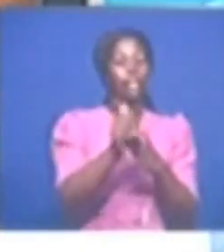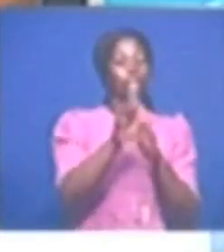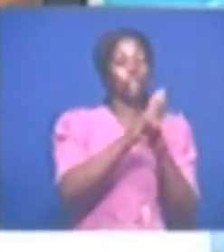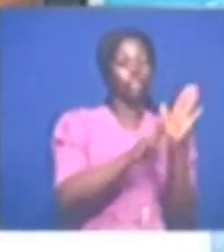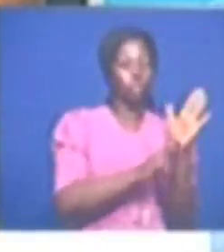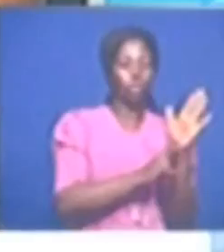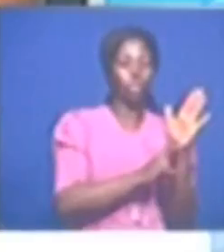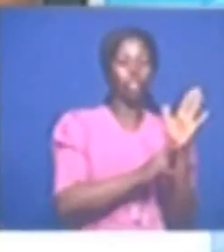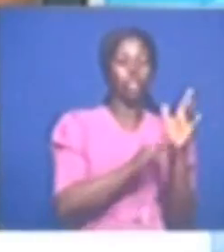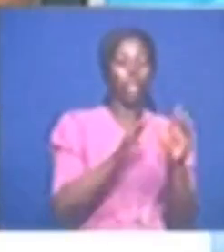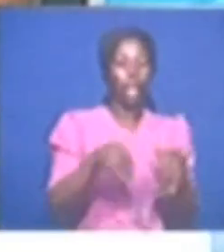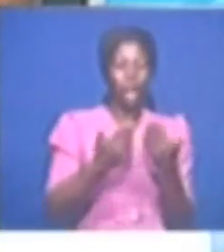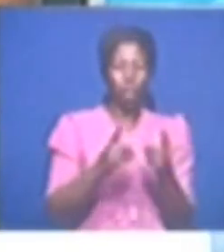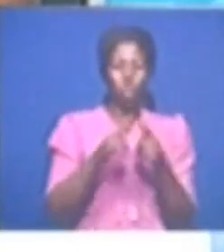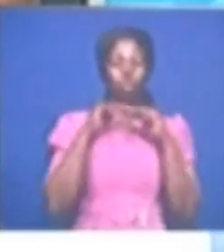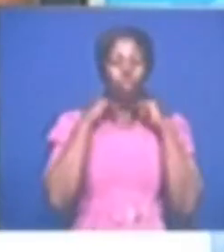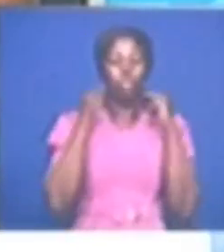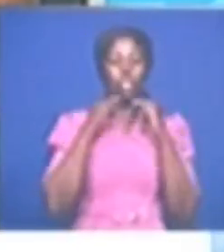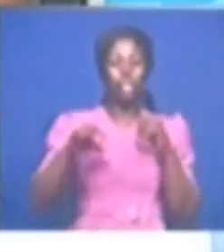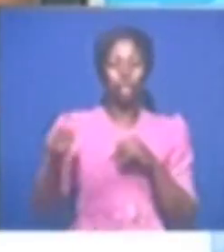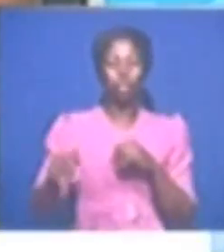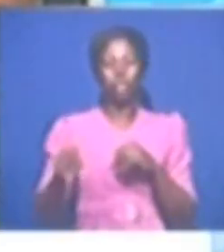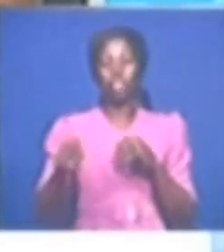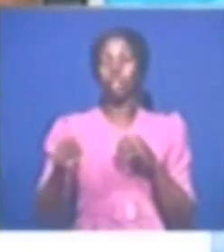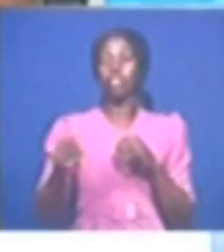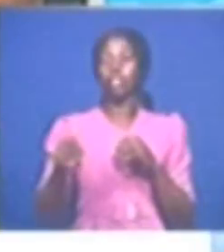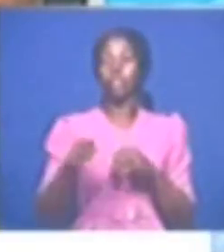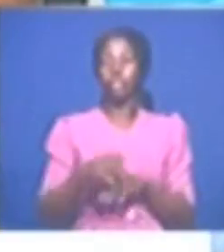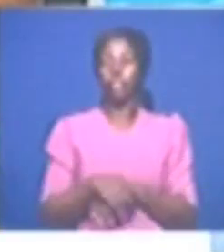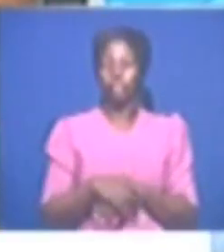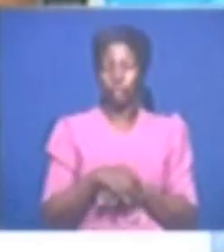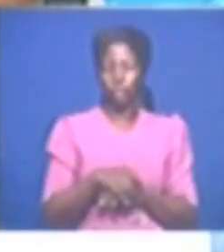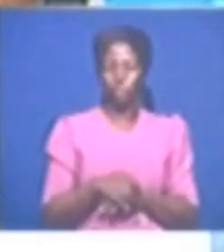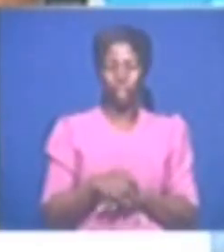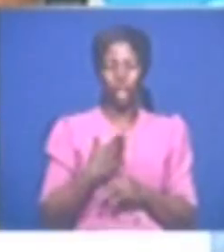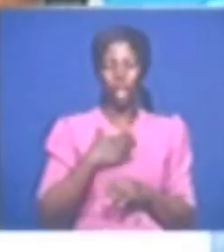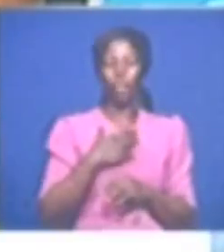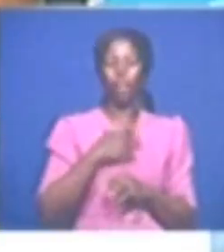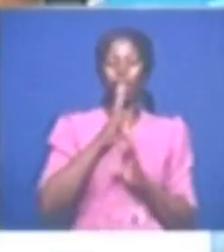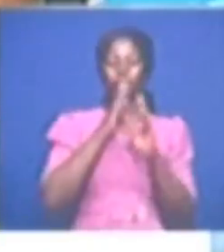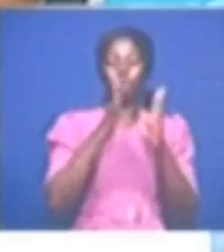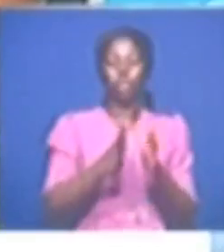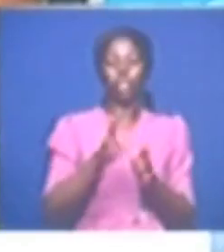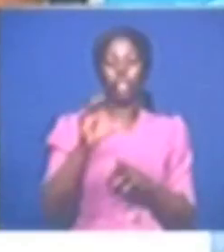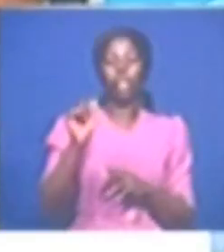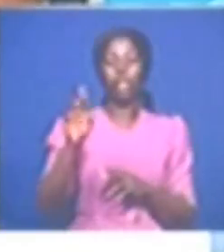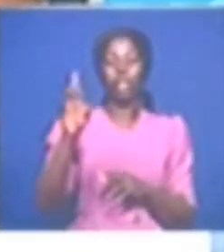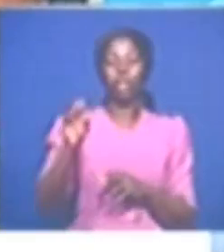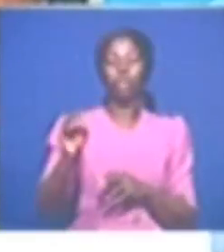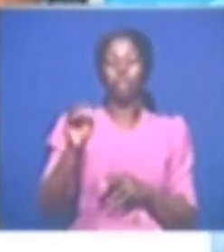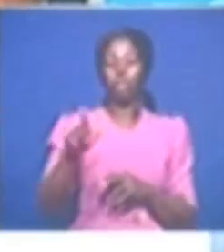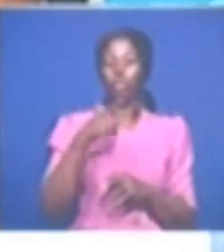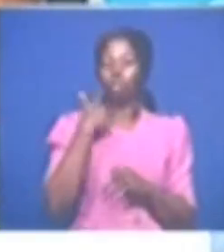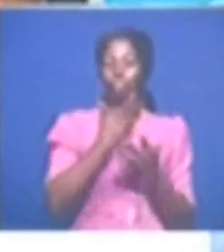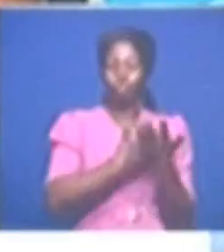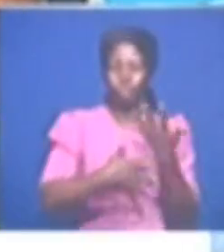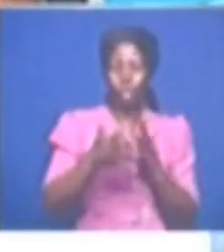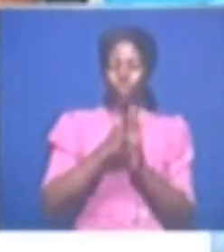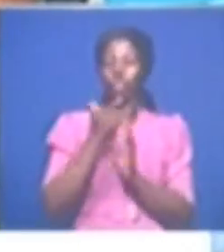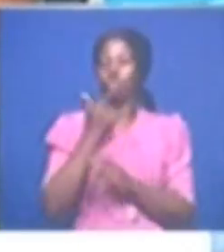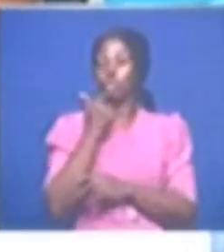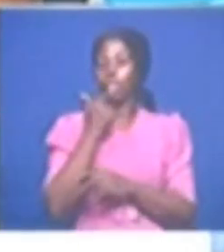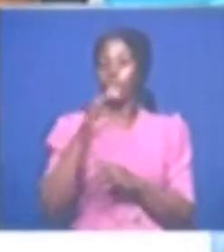host counties would spend the proceeds. Our reporter Carol Njenga, who interacted with Turkana County residents, files the